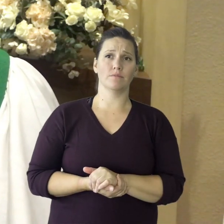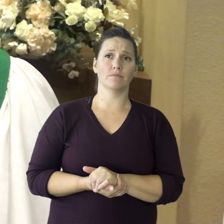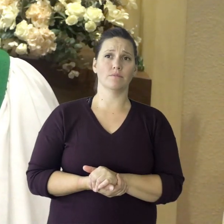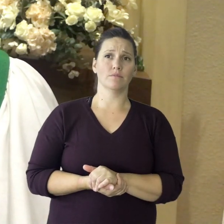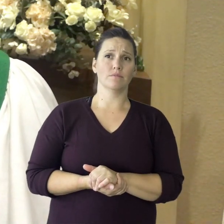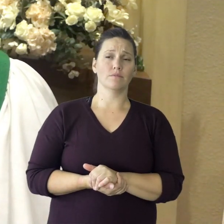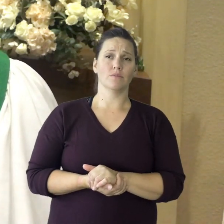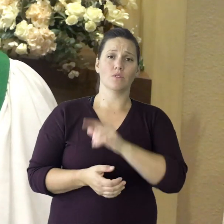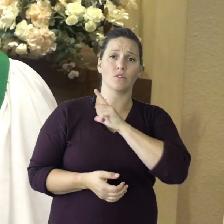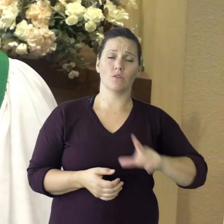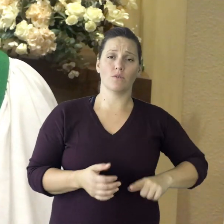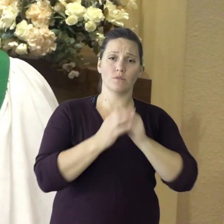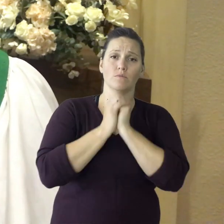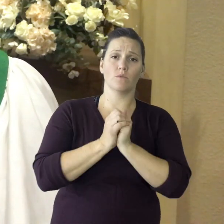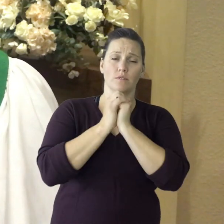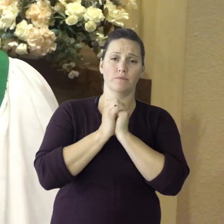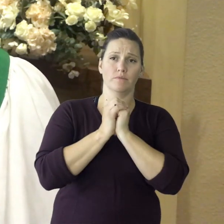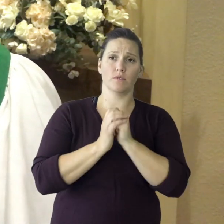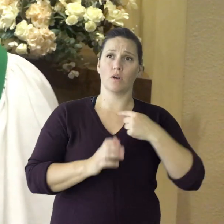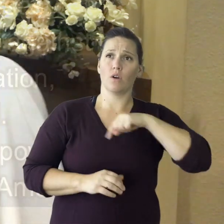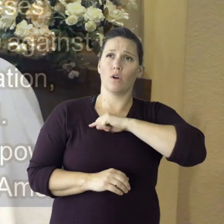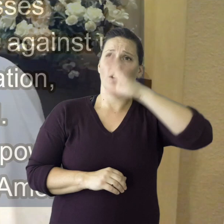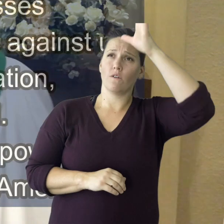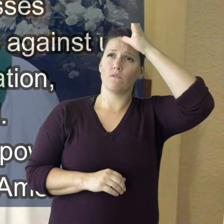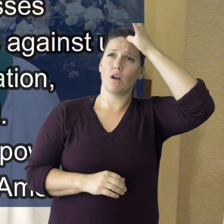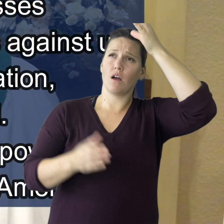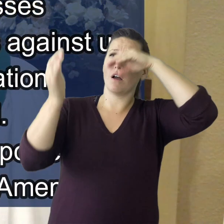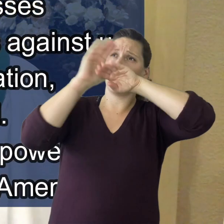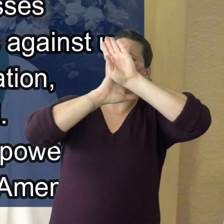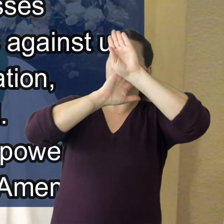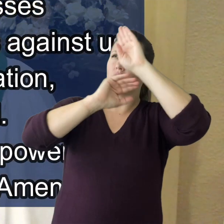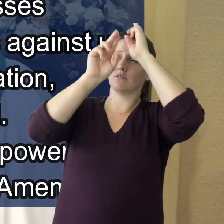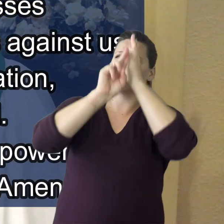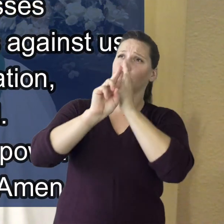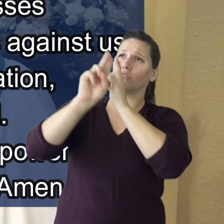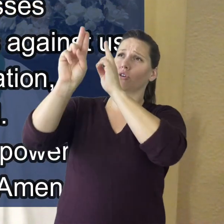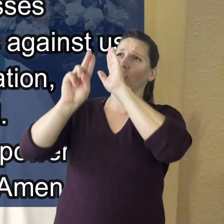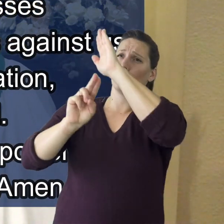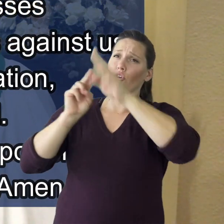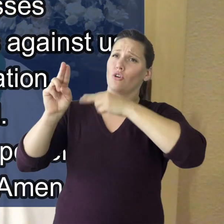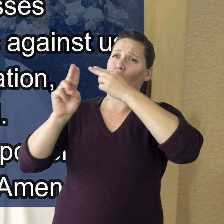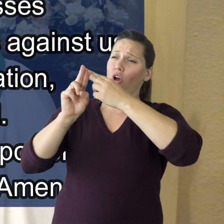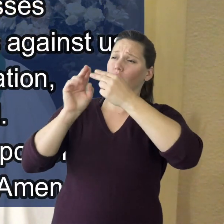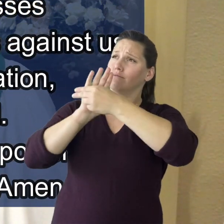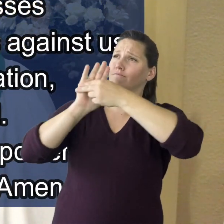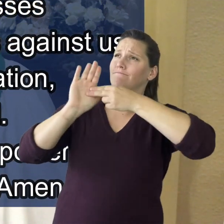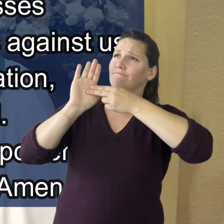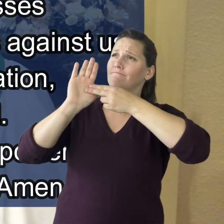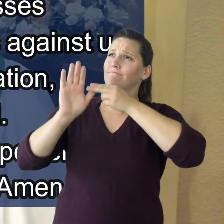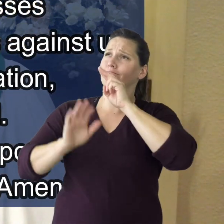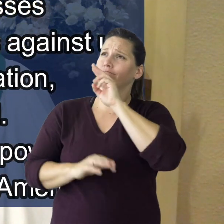Amen. And now we join together in the Lord's Prayer. Our Father, who art in